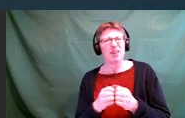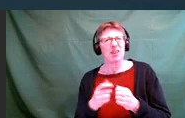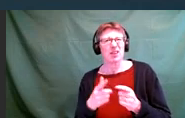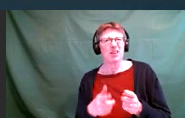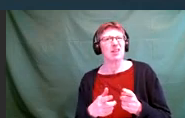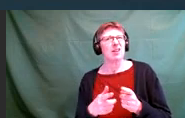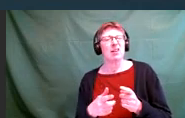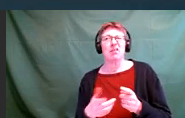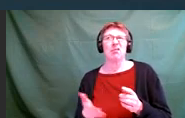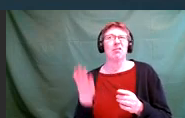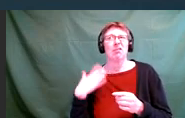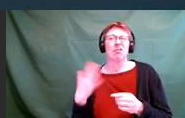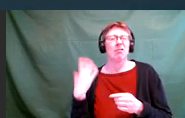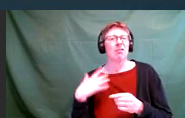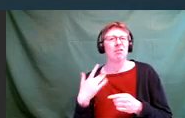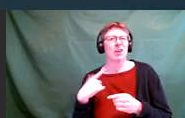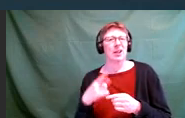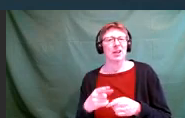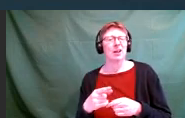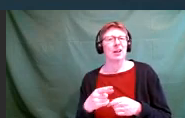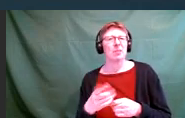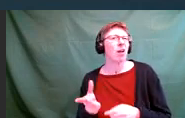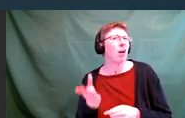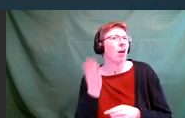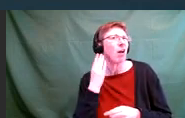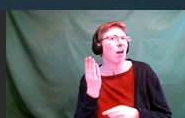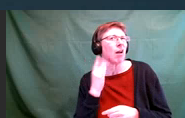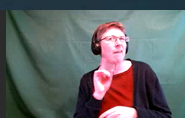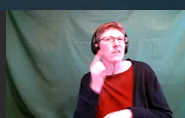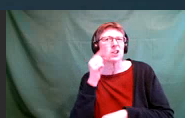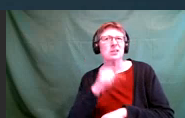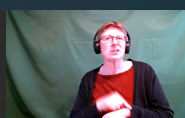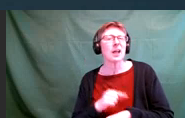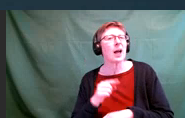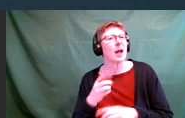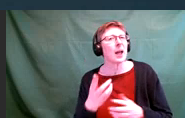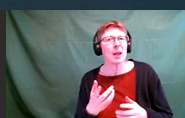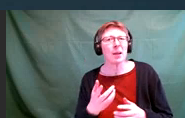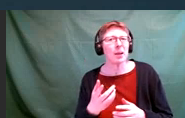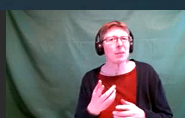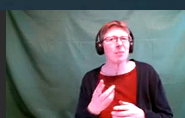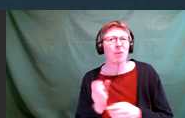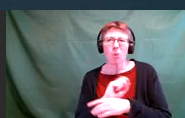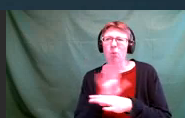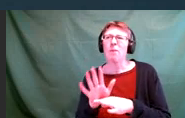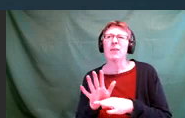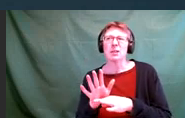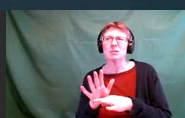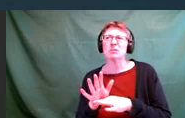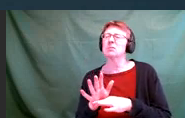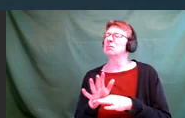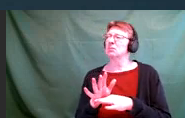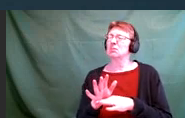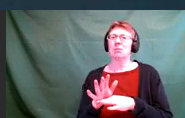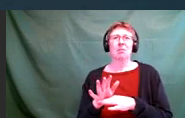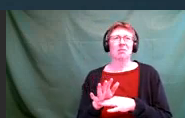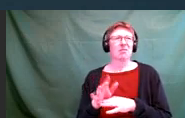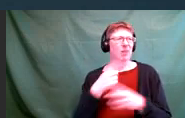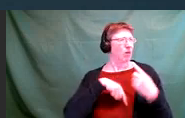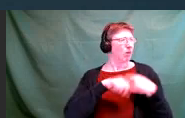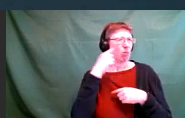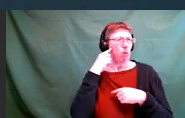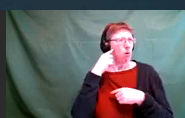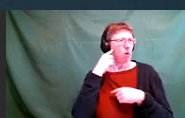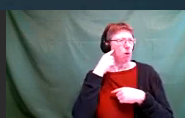we first heard of COVID in early 2020, you know, how we didn't think it was going